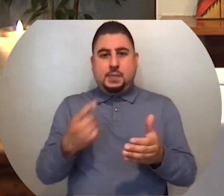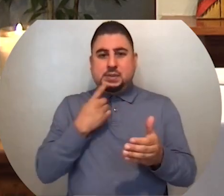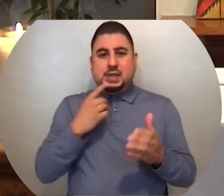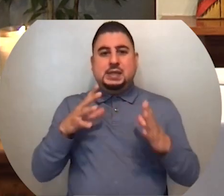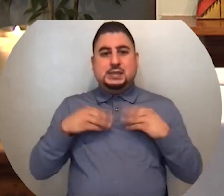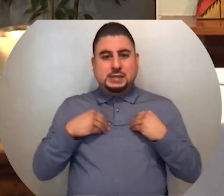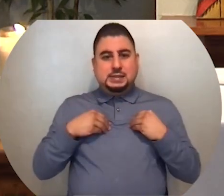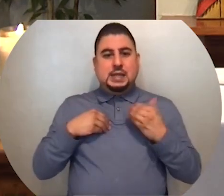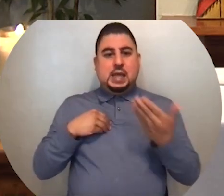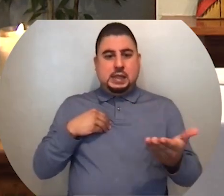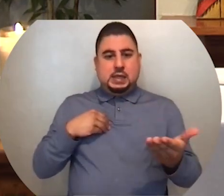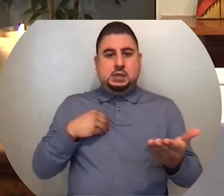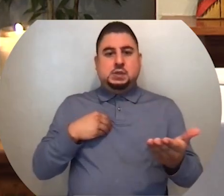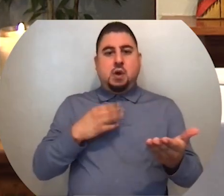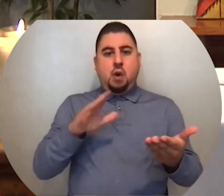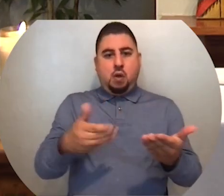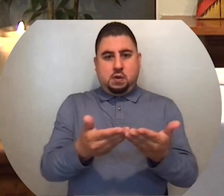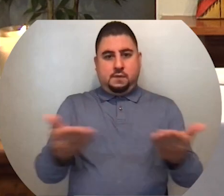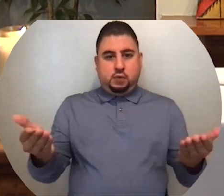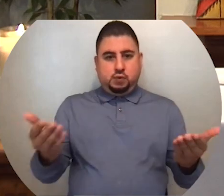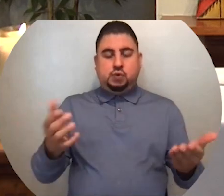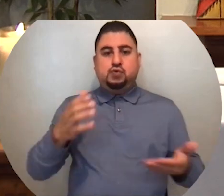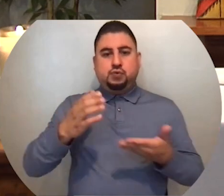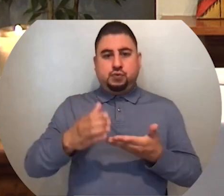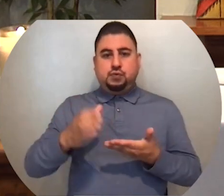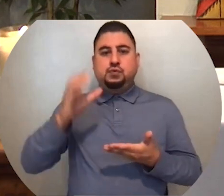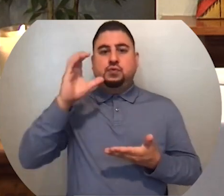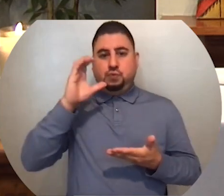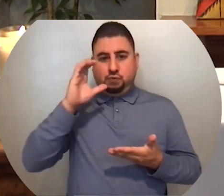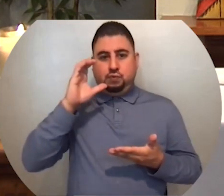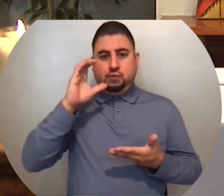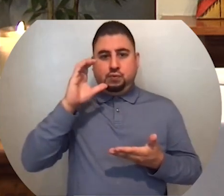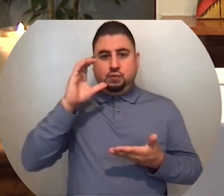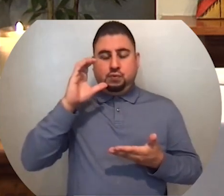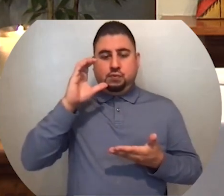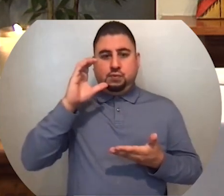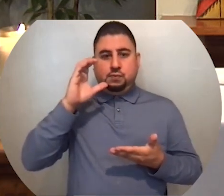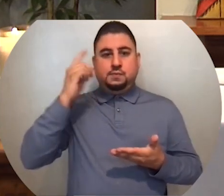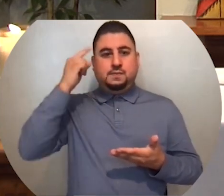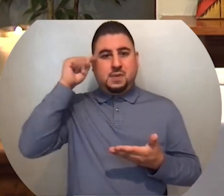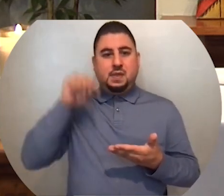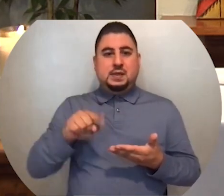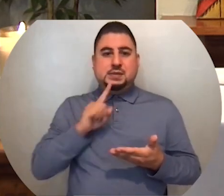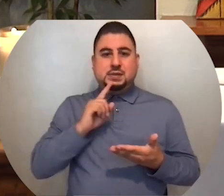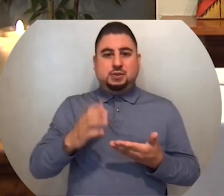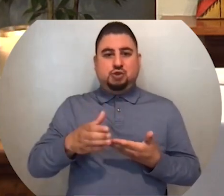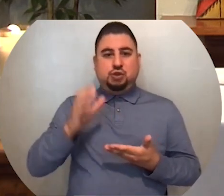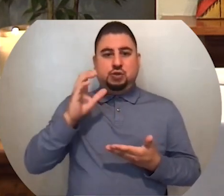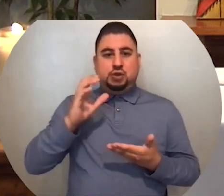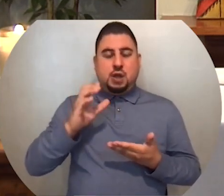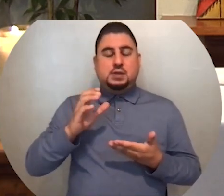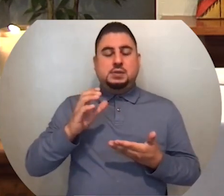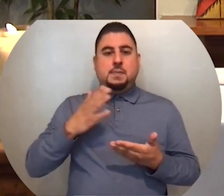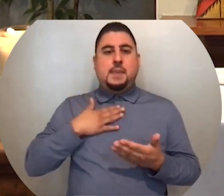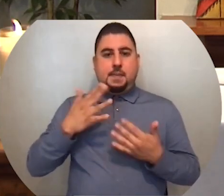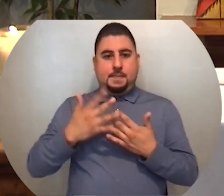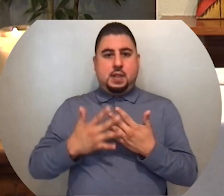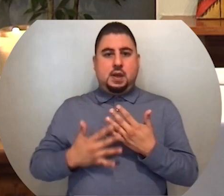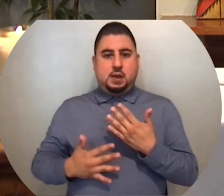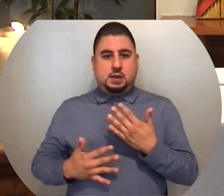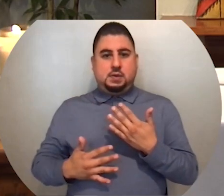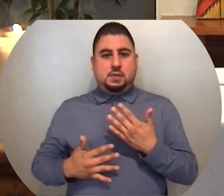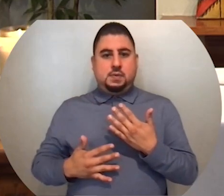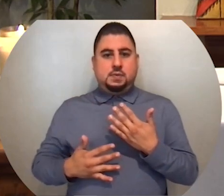Take this, all of you, and drink from it, for this is the chalice of my